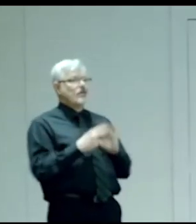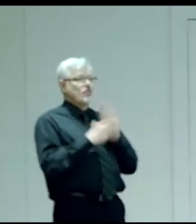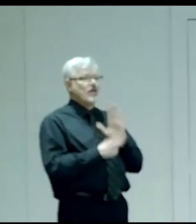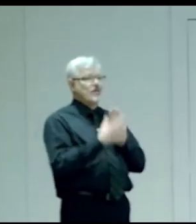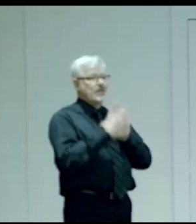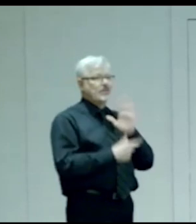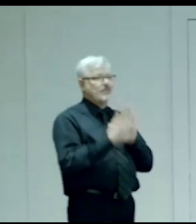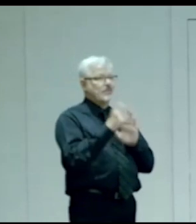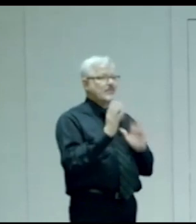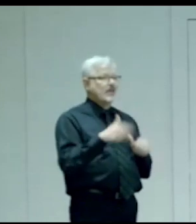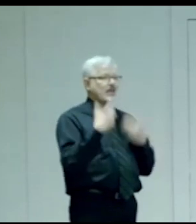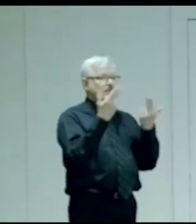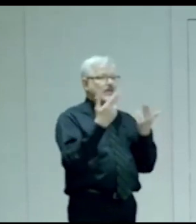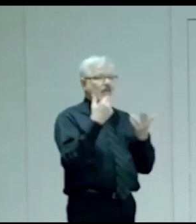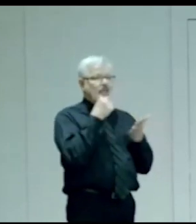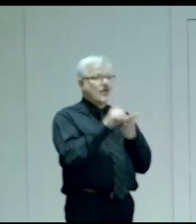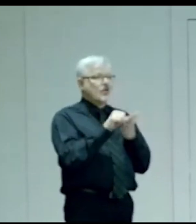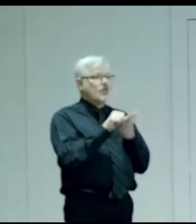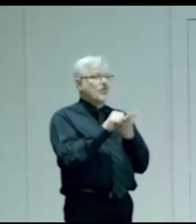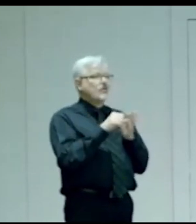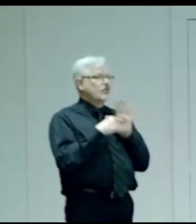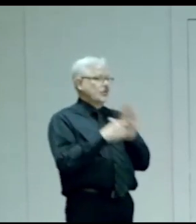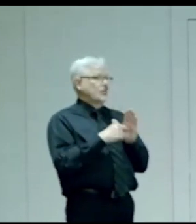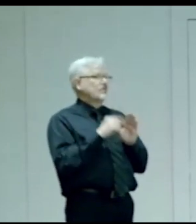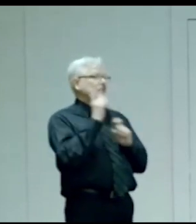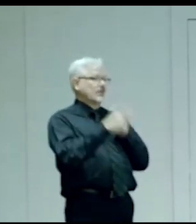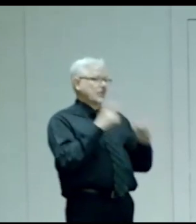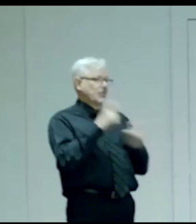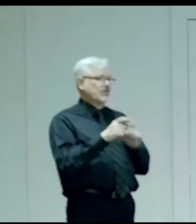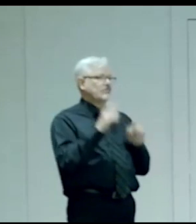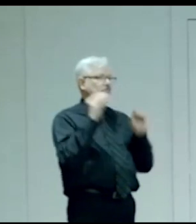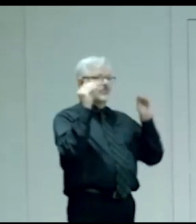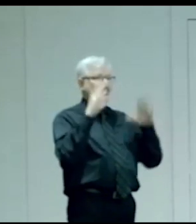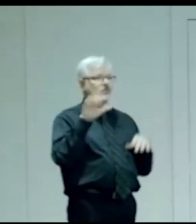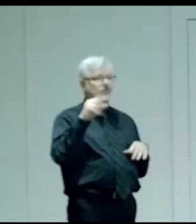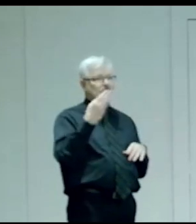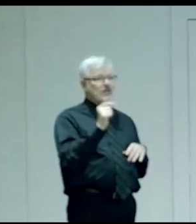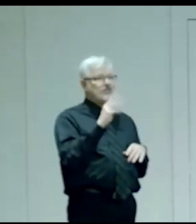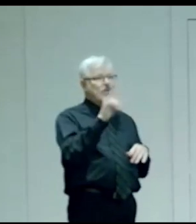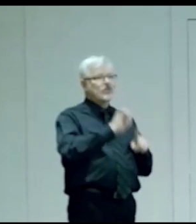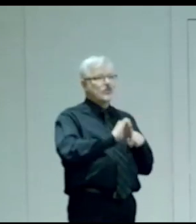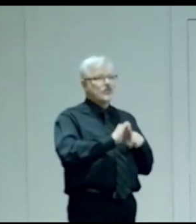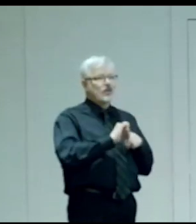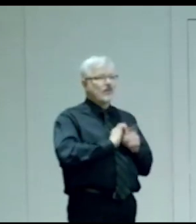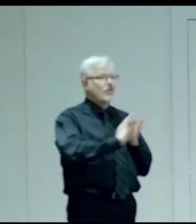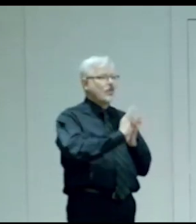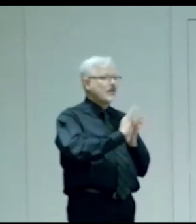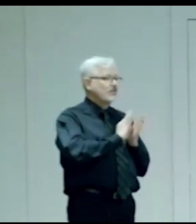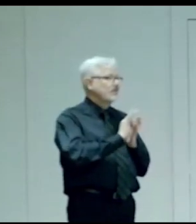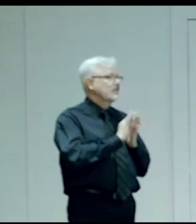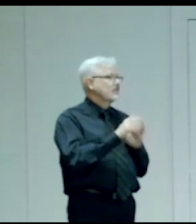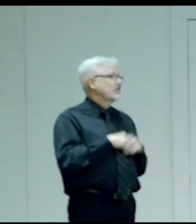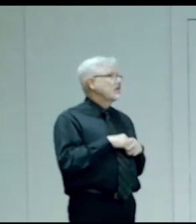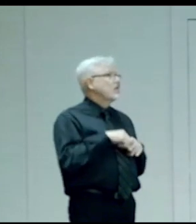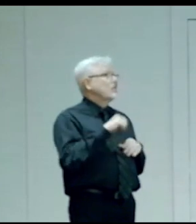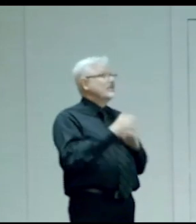the nomination letter that puts in context the contributions of Professor Schmidt. Bill was trained as a quantitative methodologist